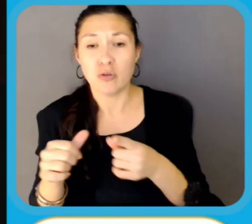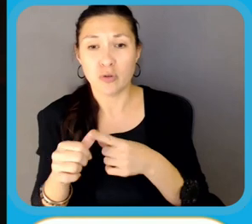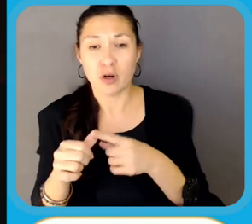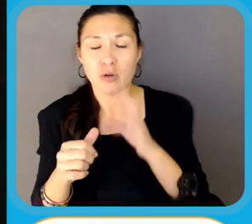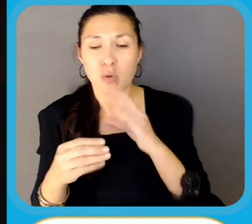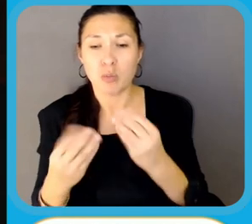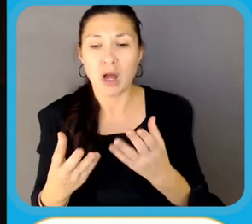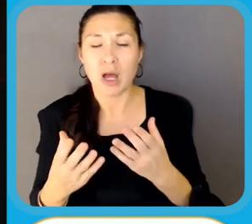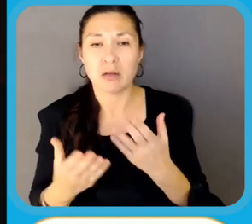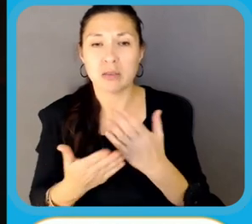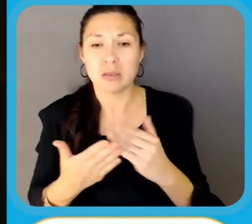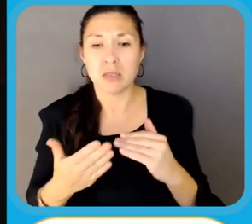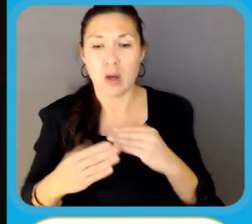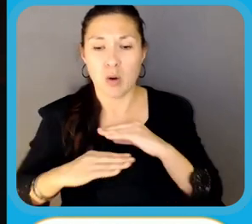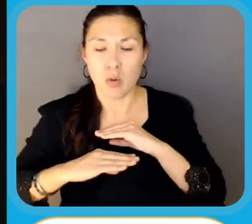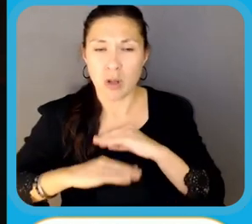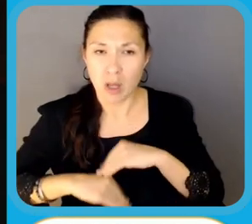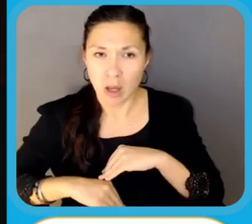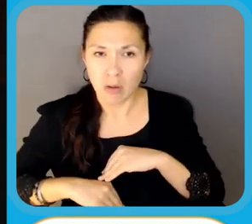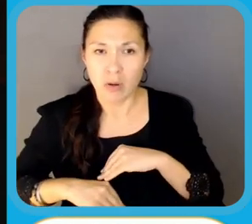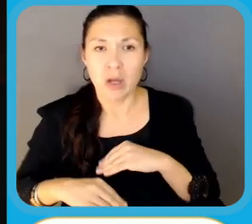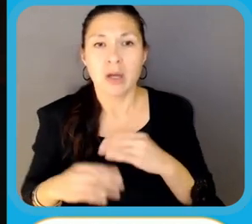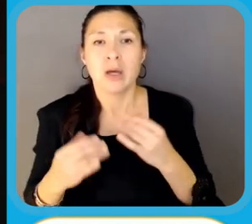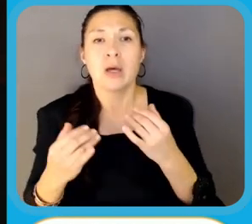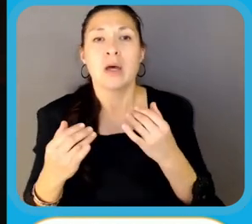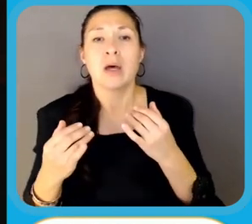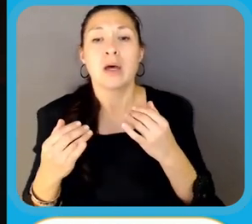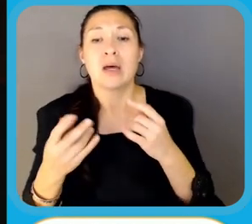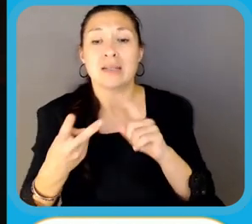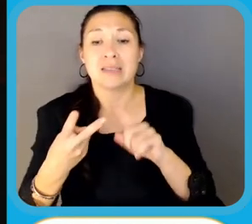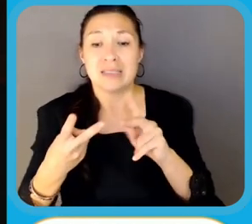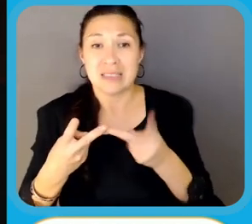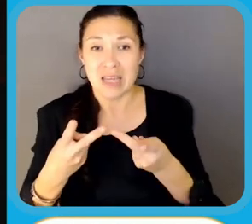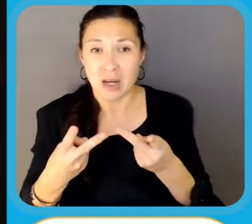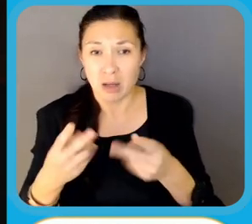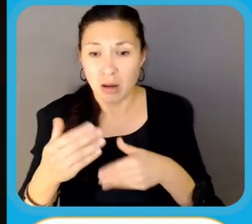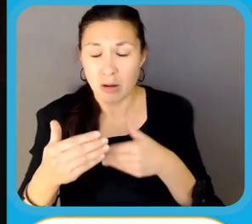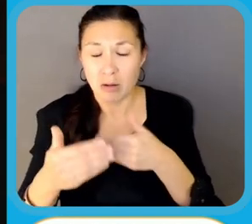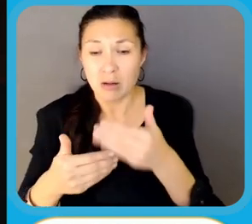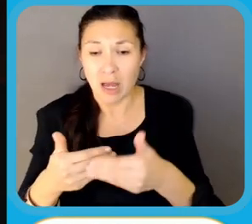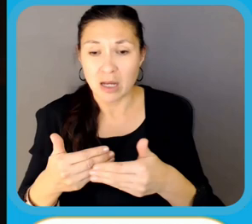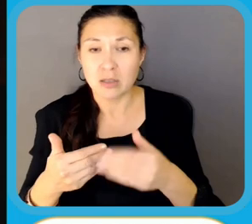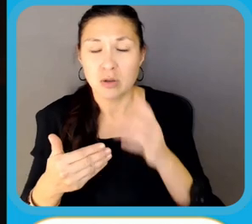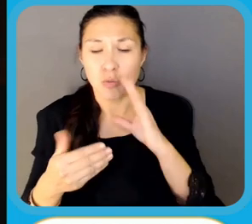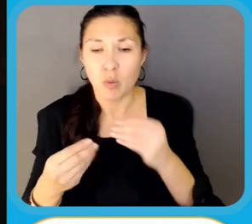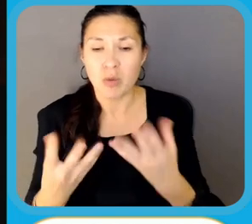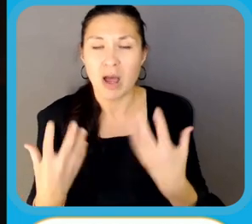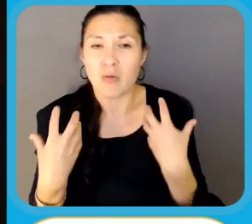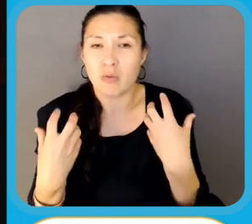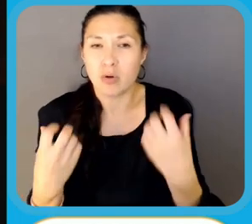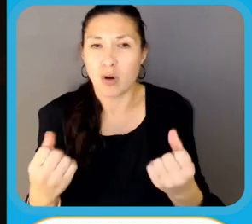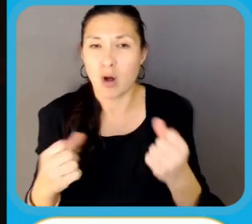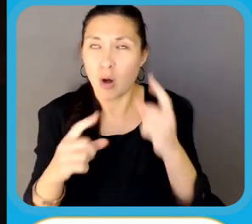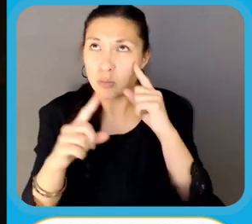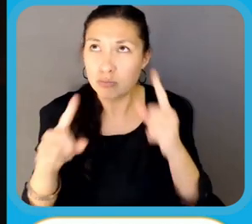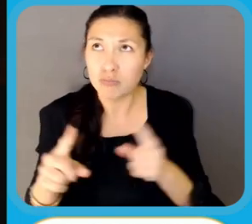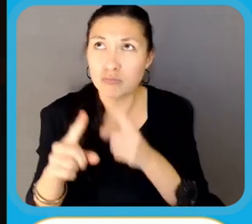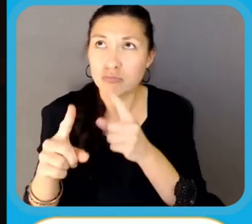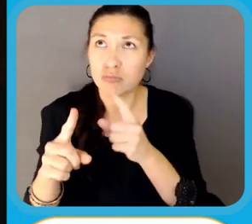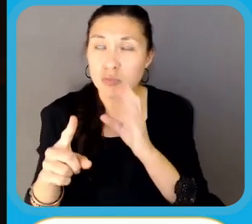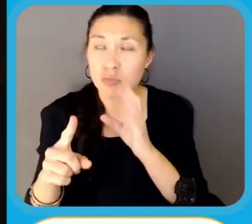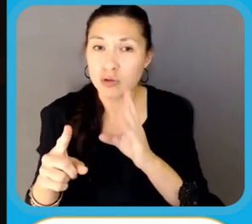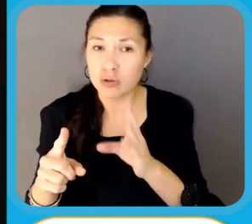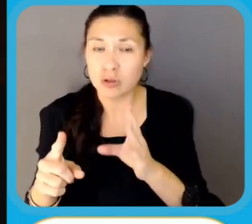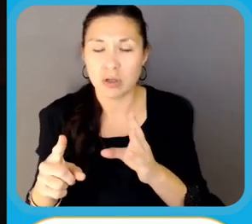about recovery and building toward the future. The President and I are now calling on Congress to pass our